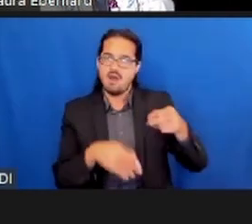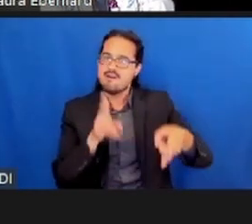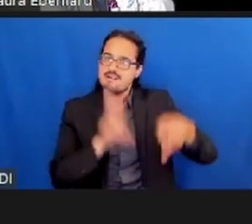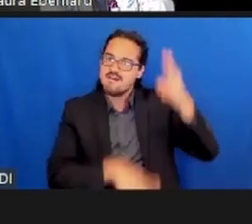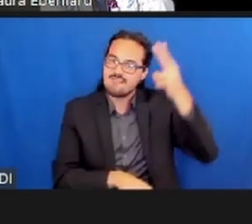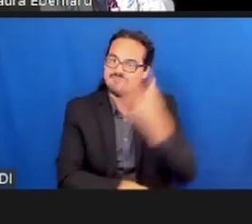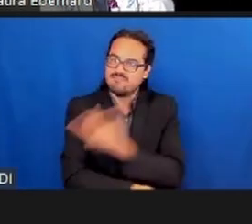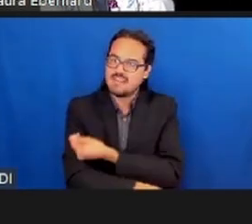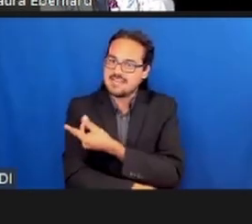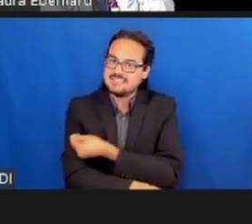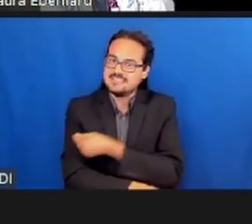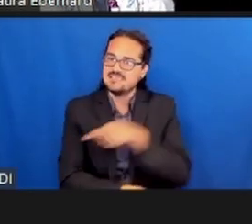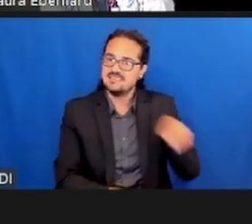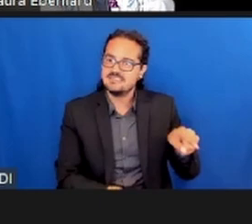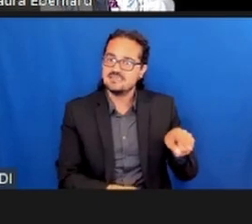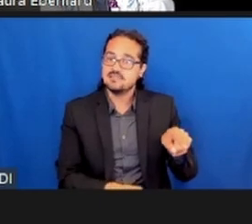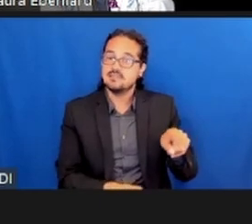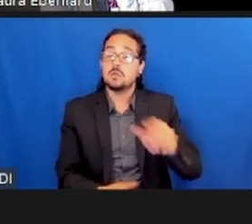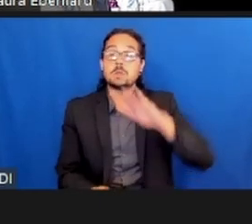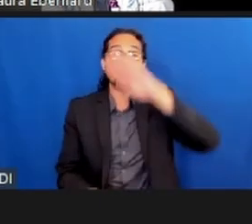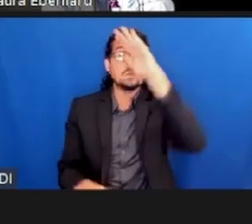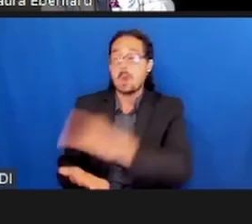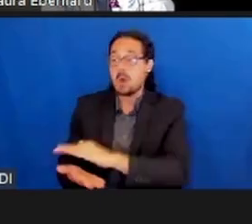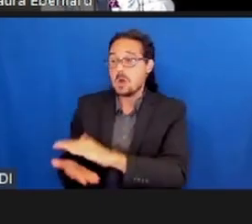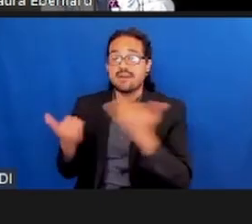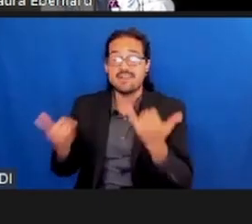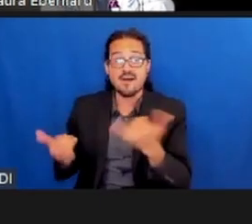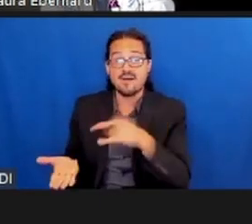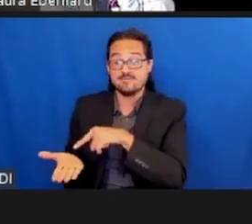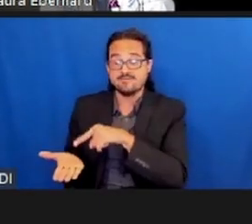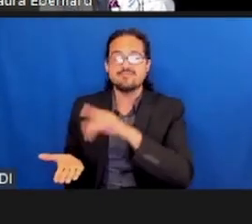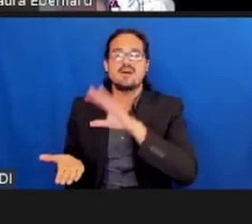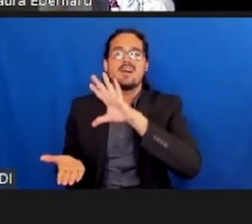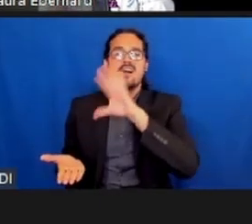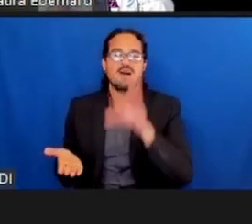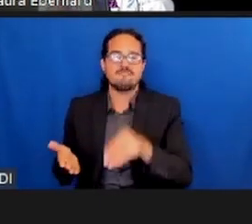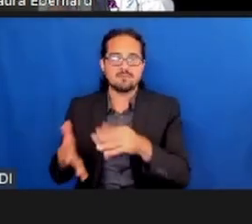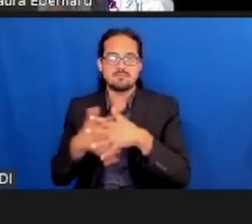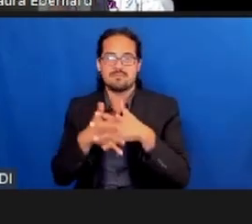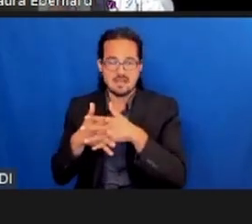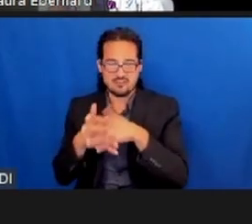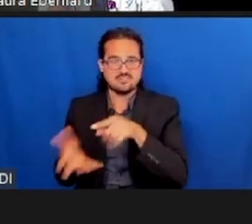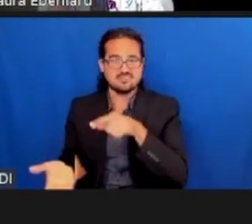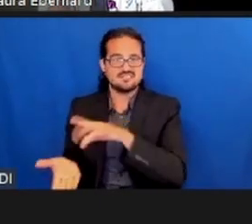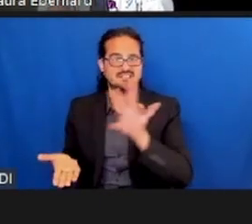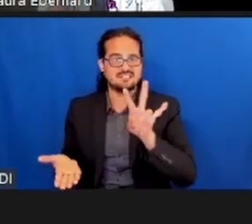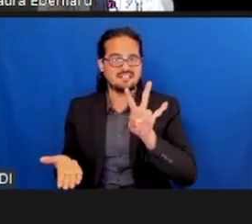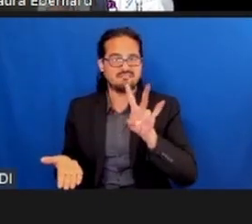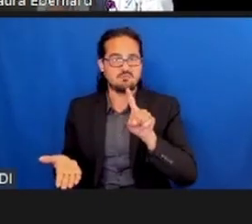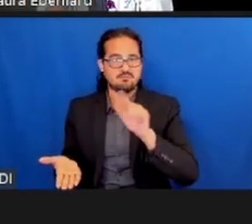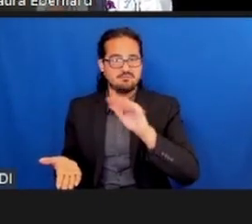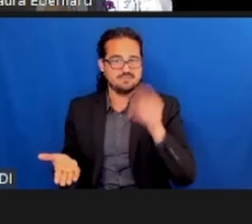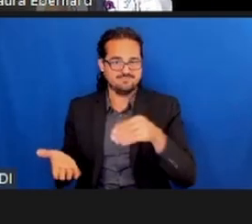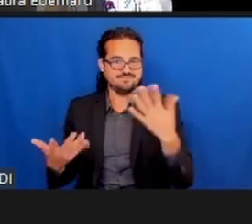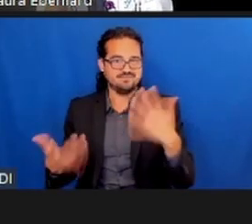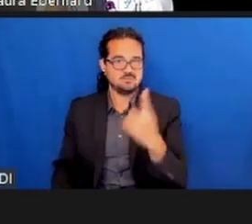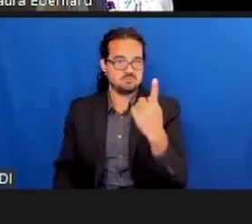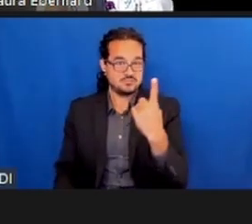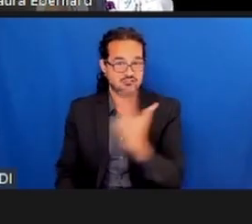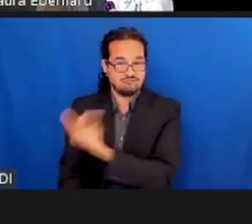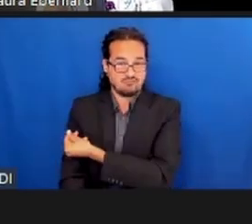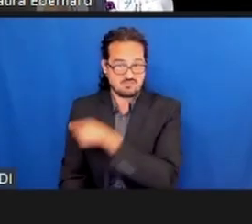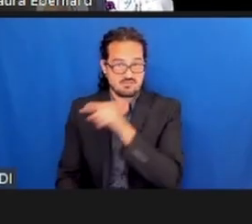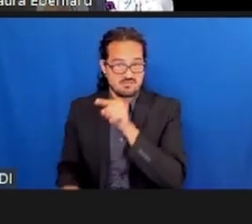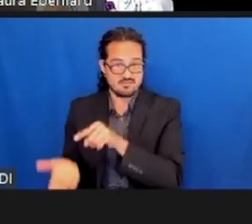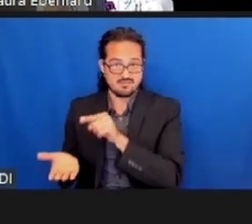Only 71% have been vaccinated with at least 1 dose, which falls short of the county average. Having said that, it is still significantly